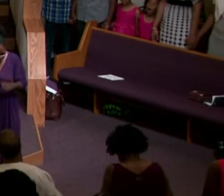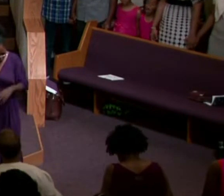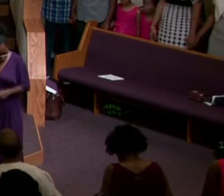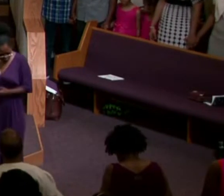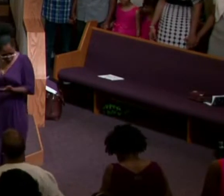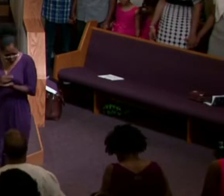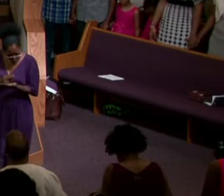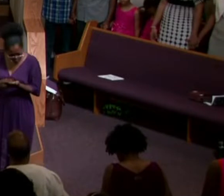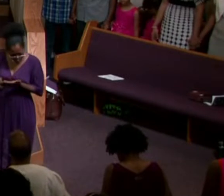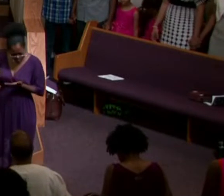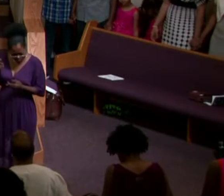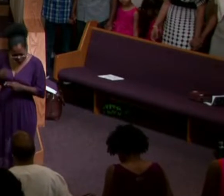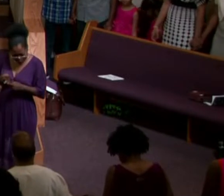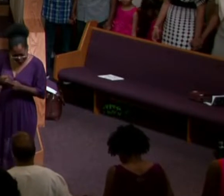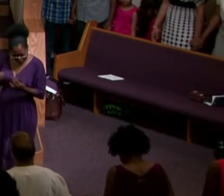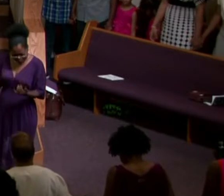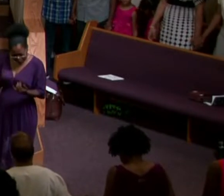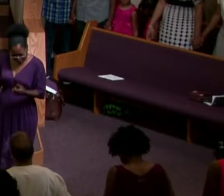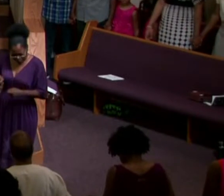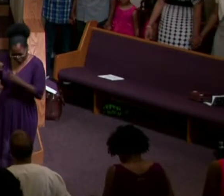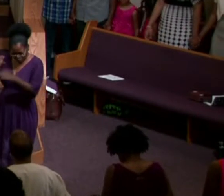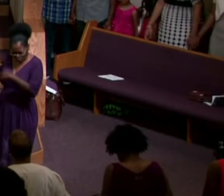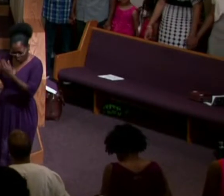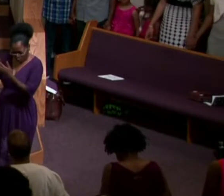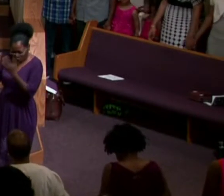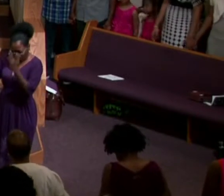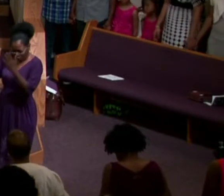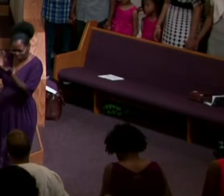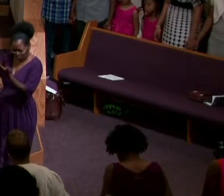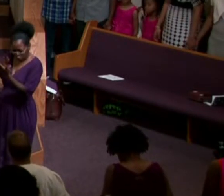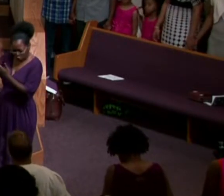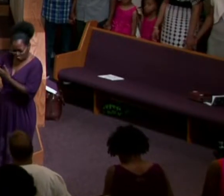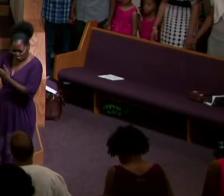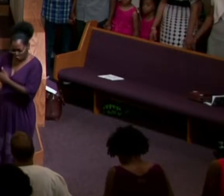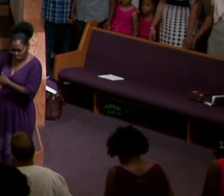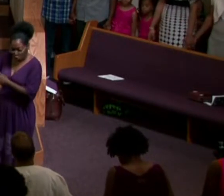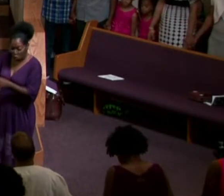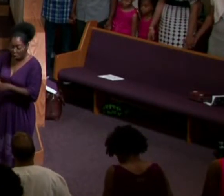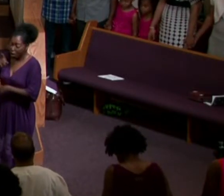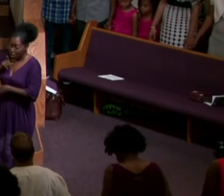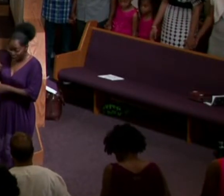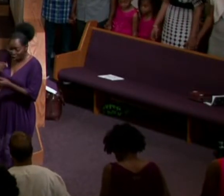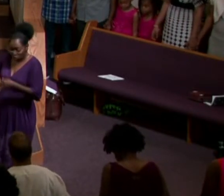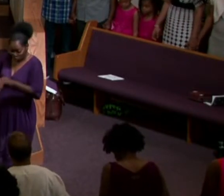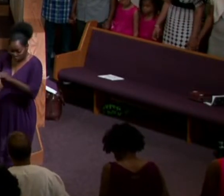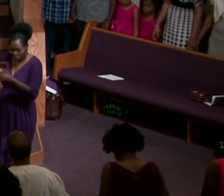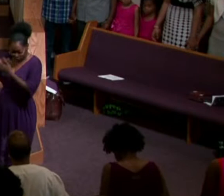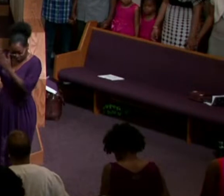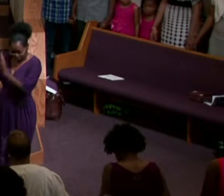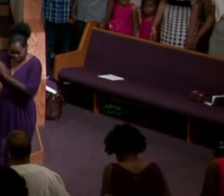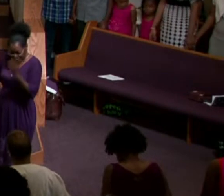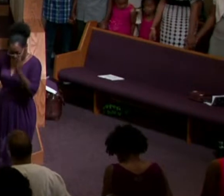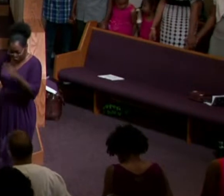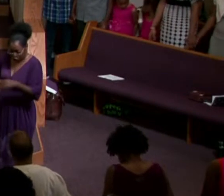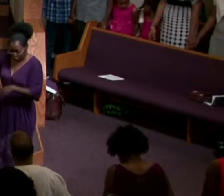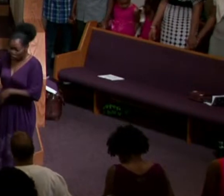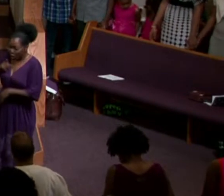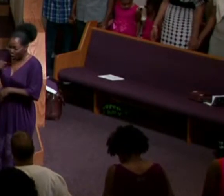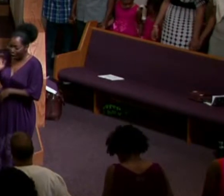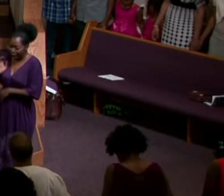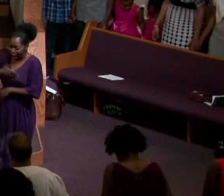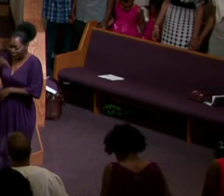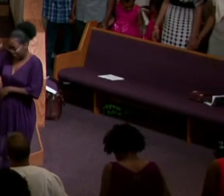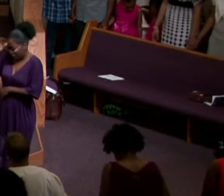holy name today, Father, and give you all the praise and the glory, for you are worthy to be praised. You are our Father, and we cry,